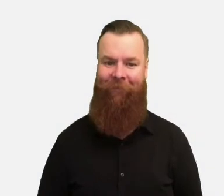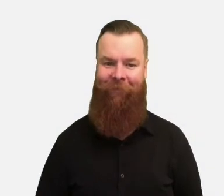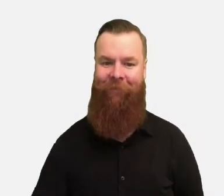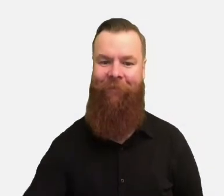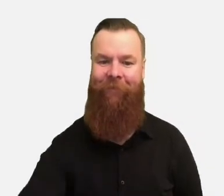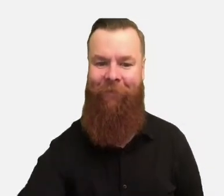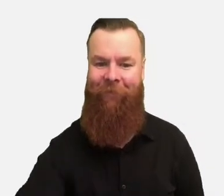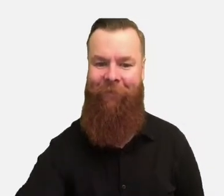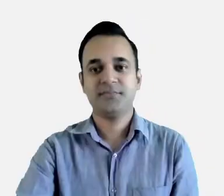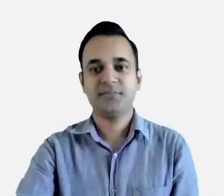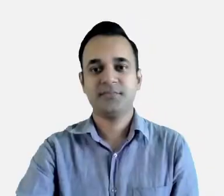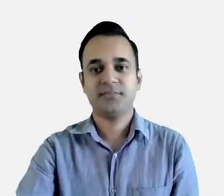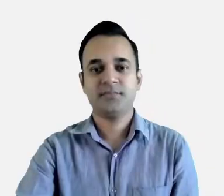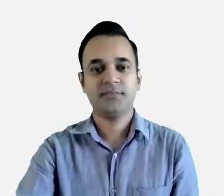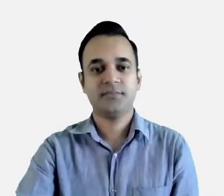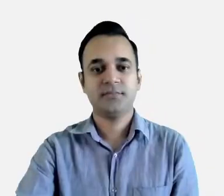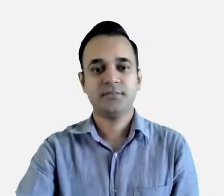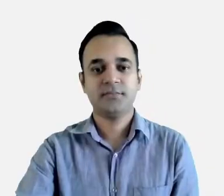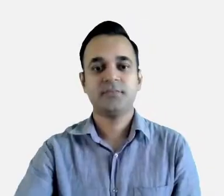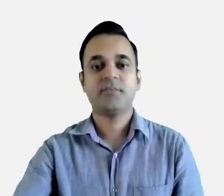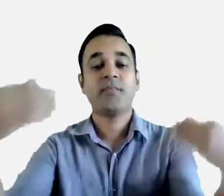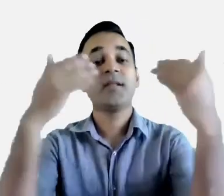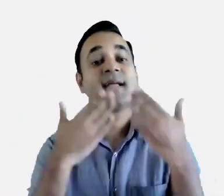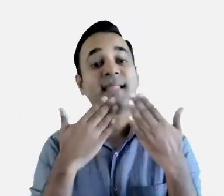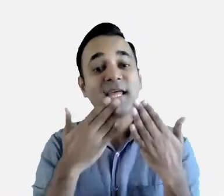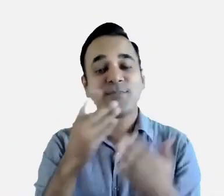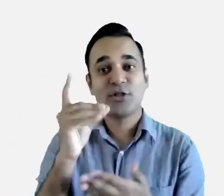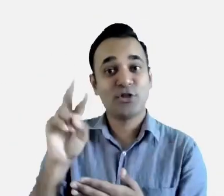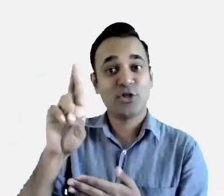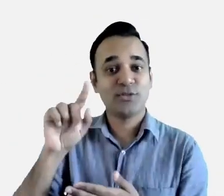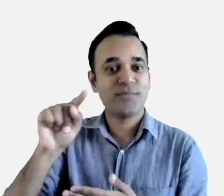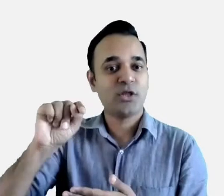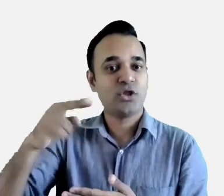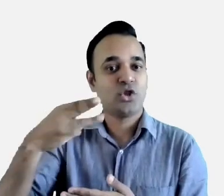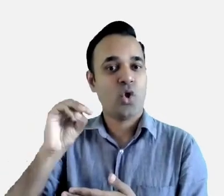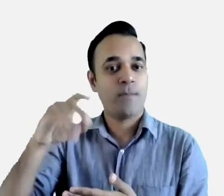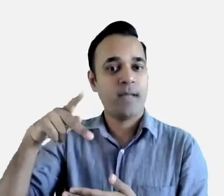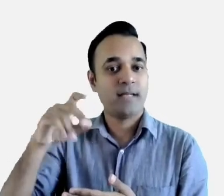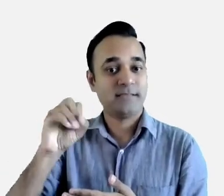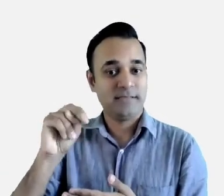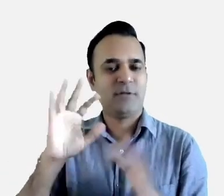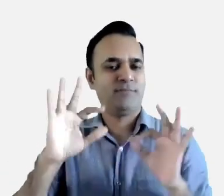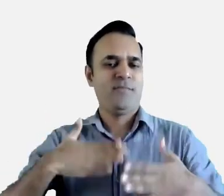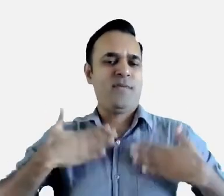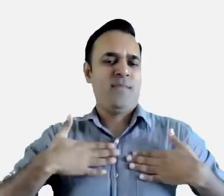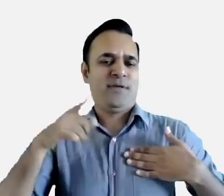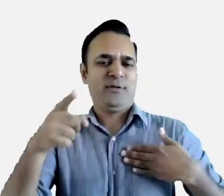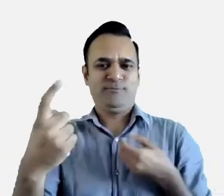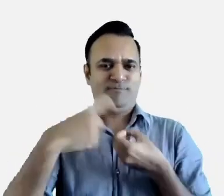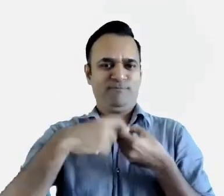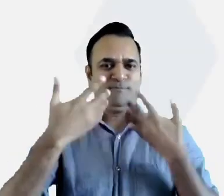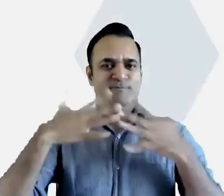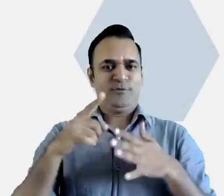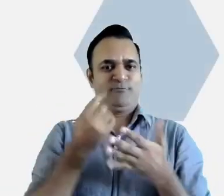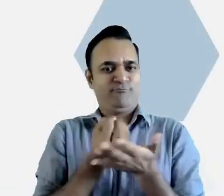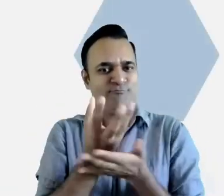Thank you, Dr. Tufton. We are glad to have you join us, and enriching to hear what is happening